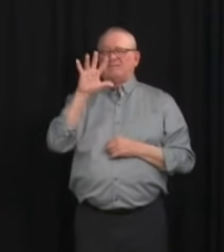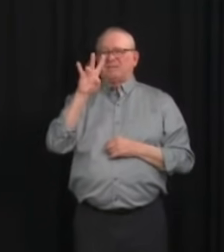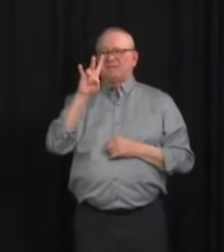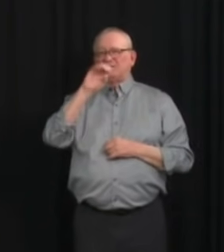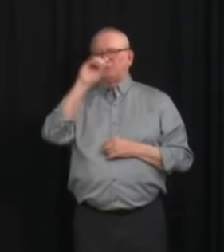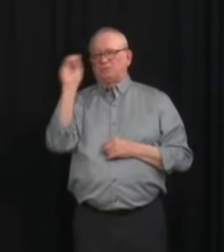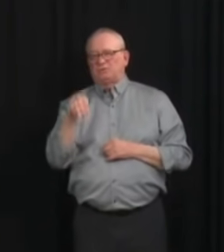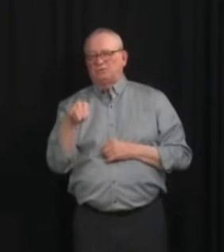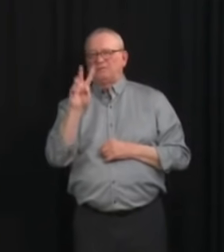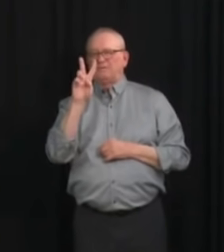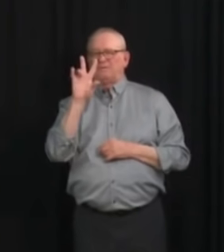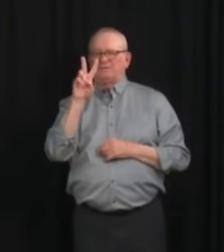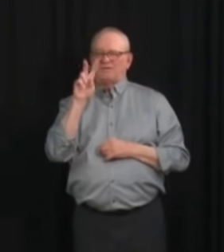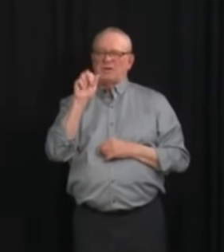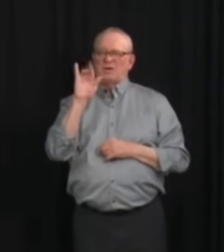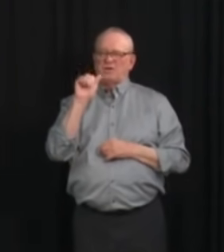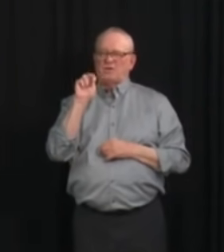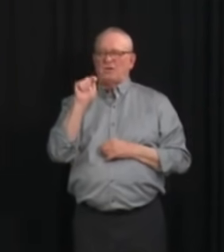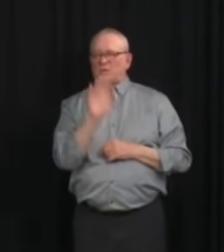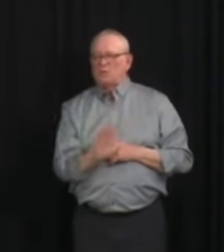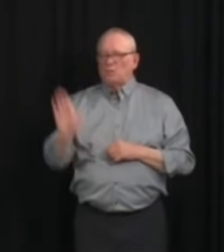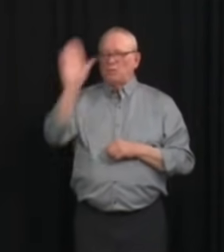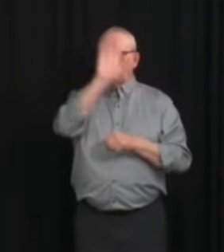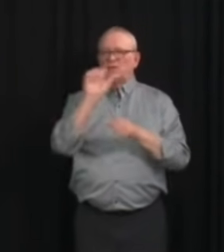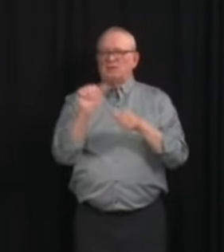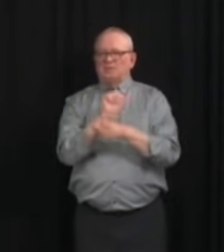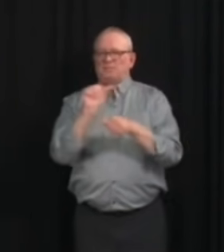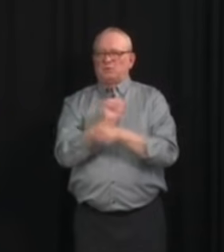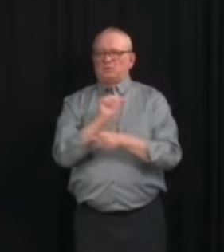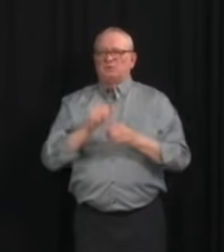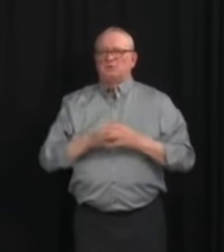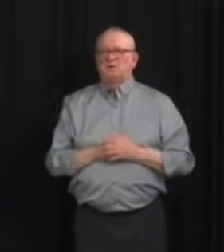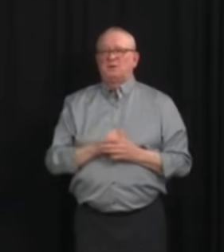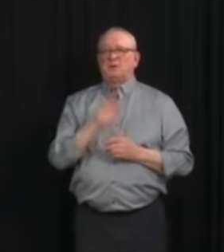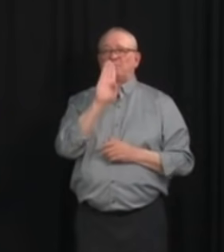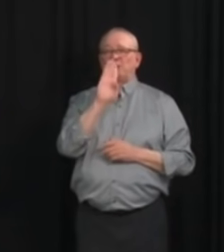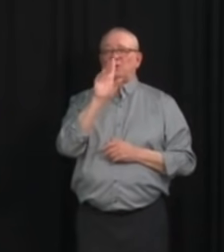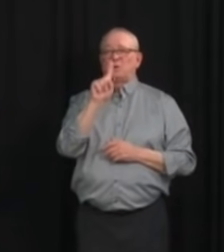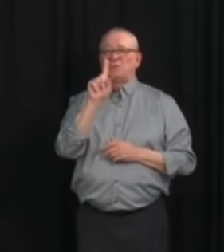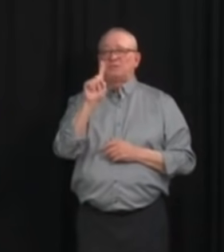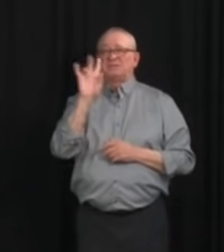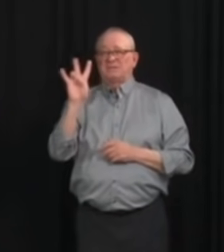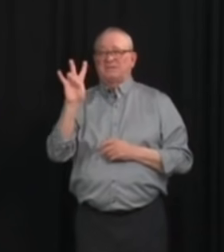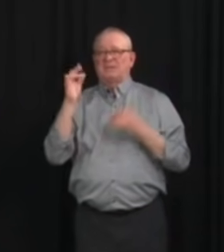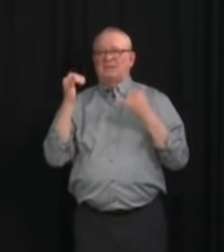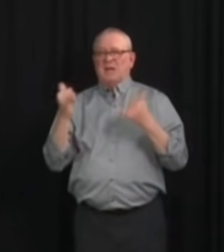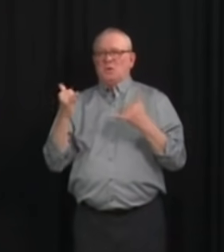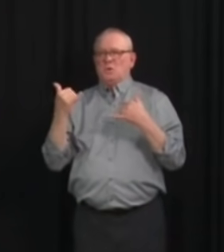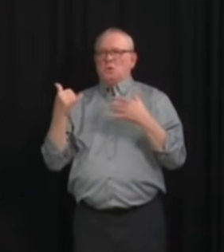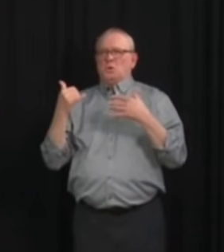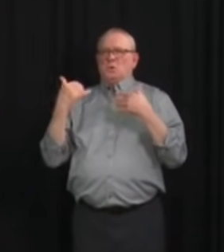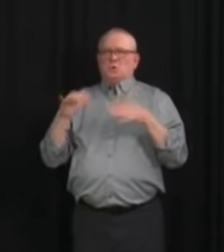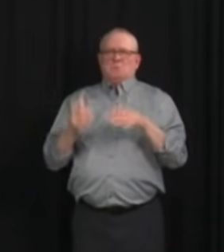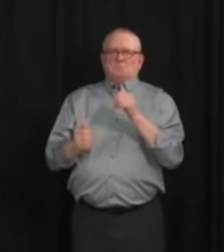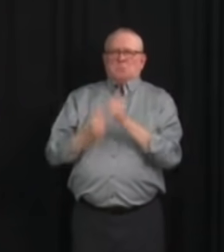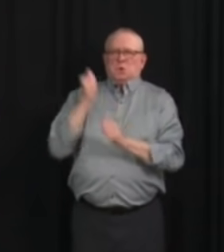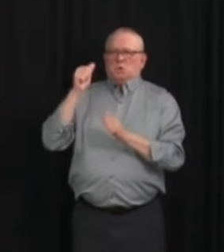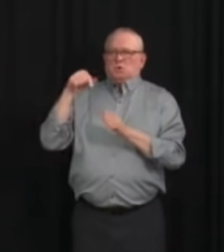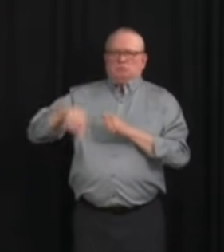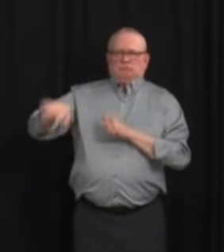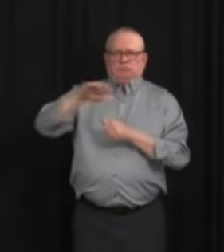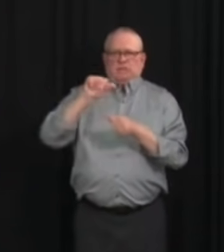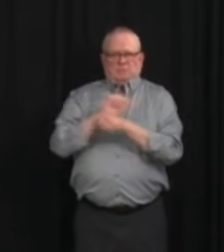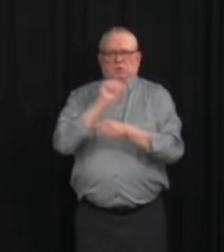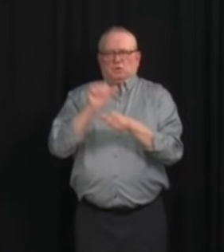meaning transmission is much easier and can happen faster than ever before. We are also seeing growth of P1 cases